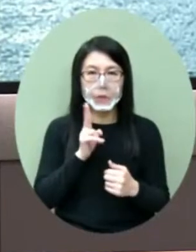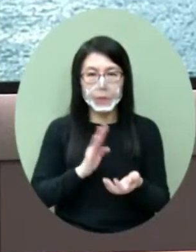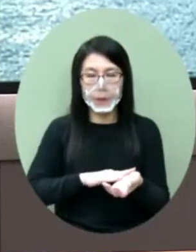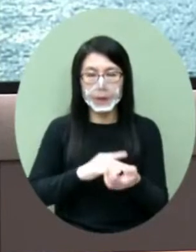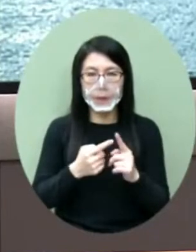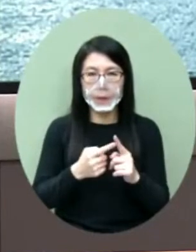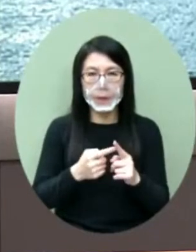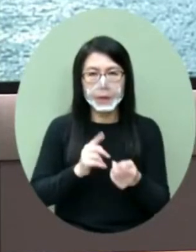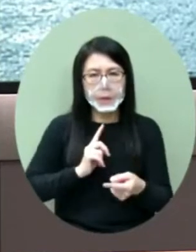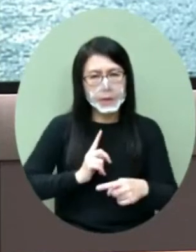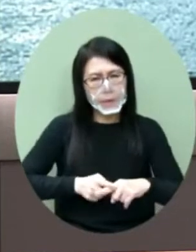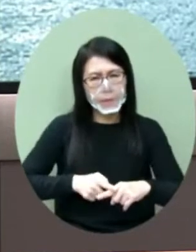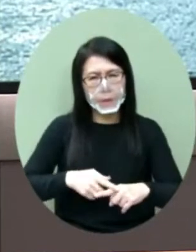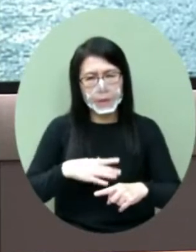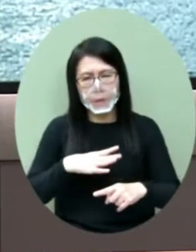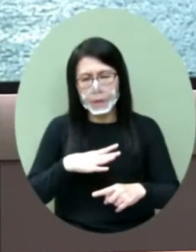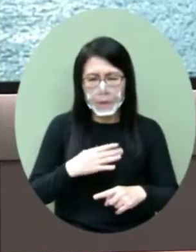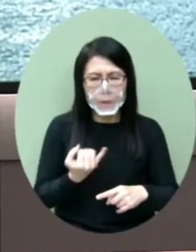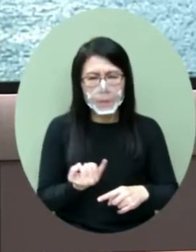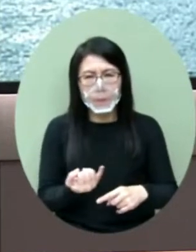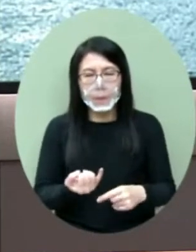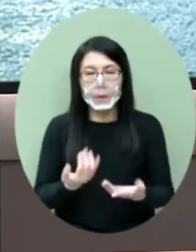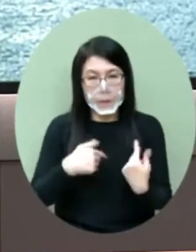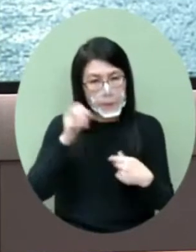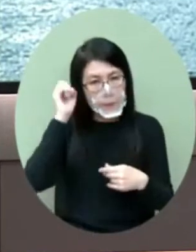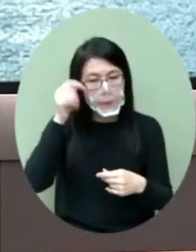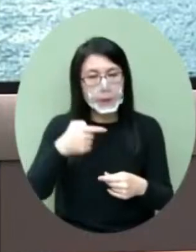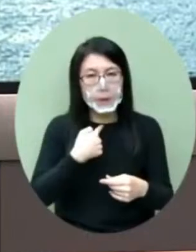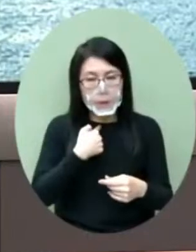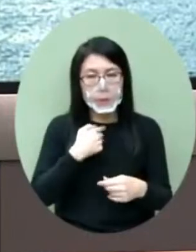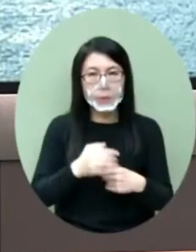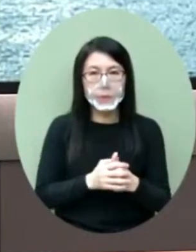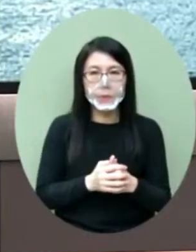Let me put it this way. If